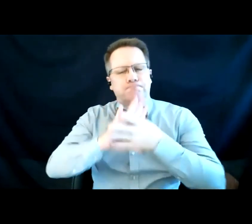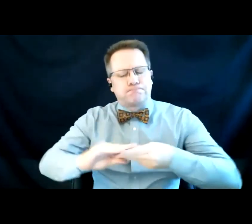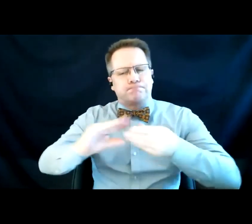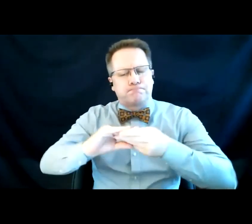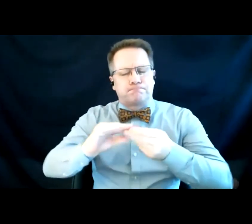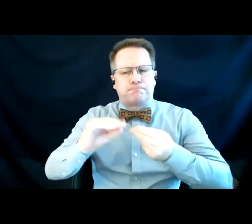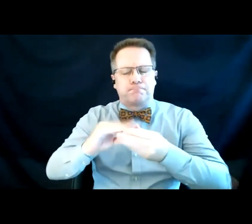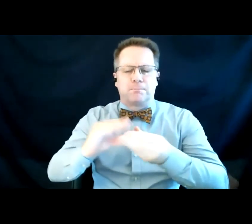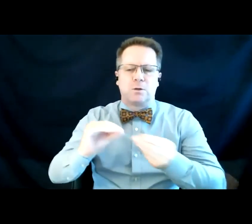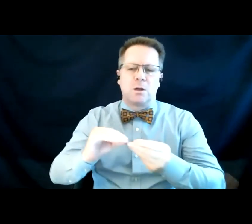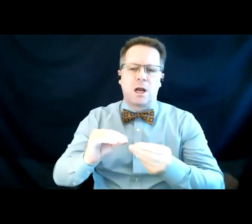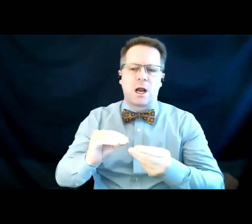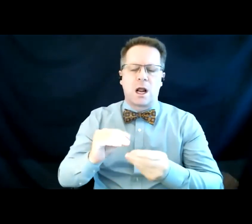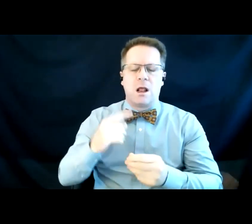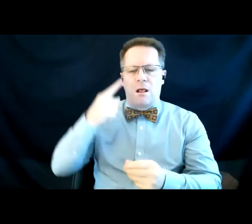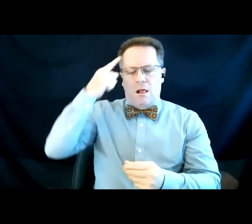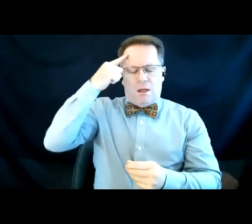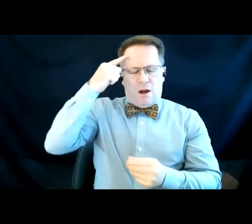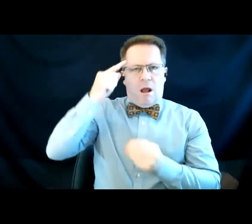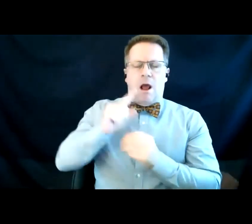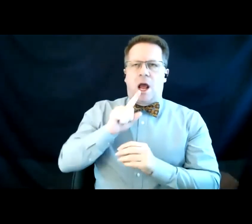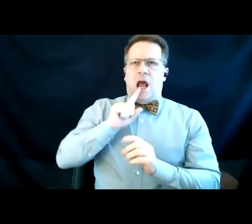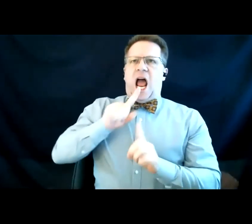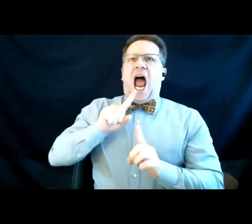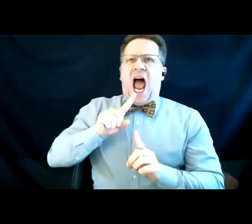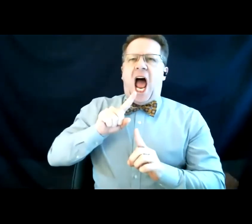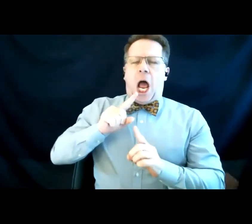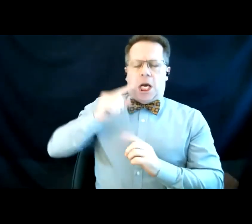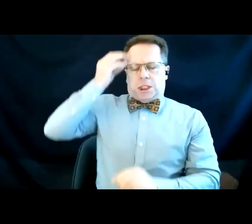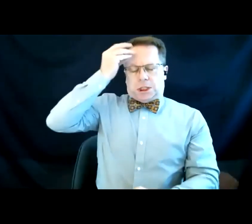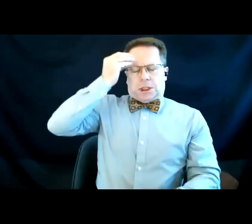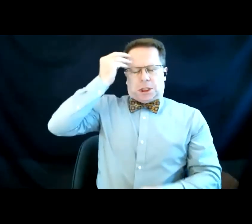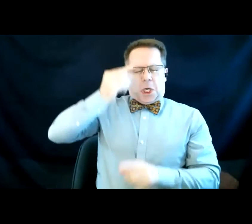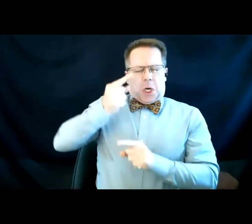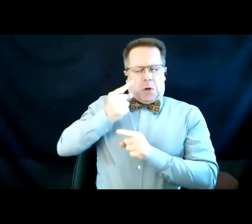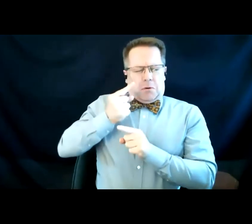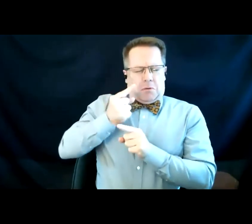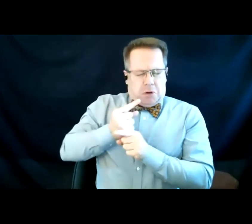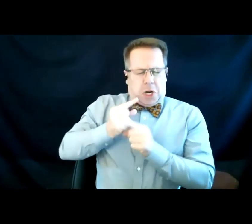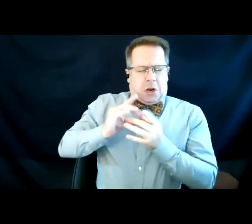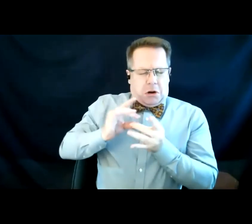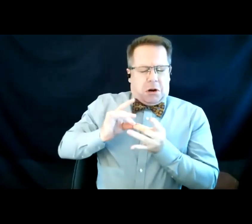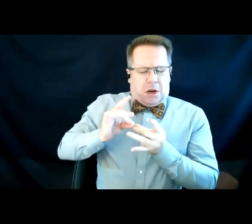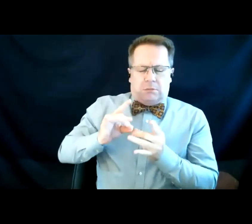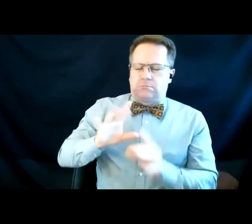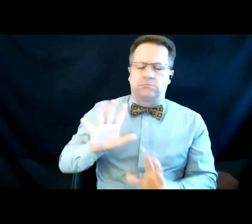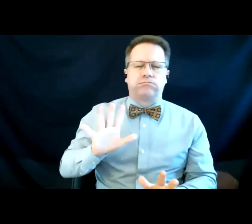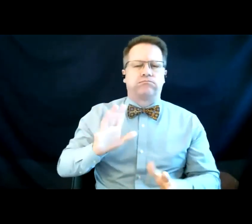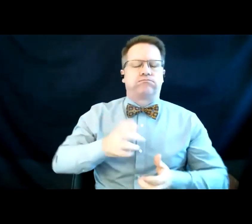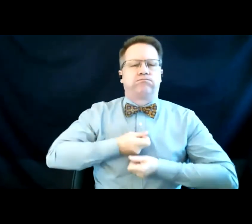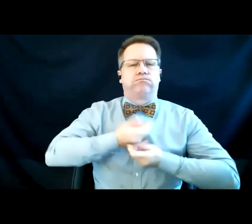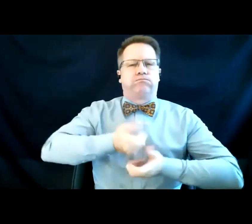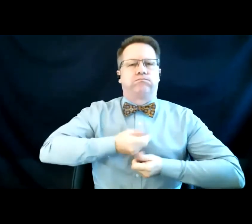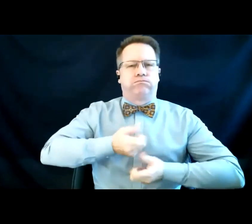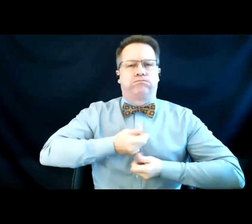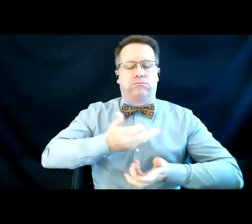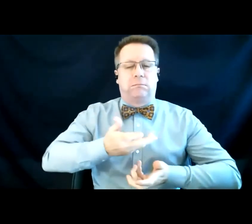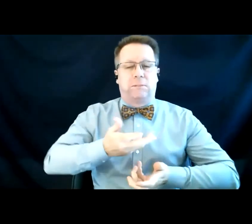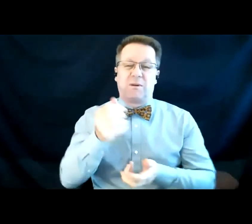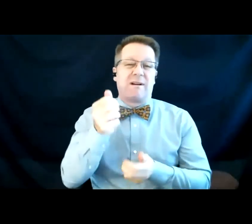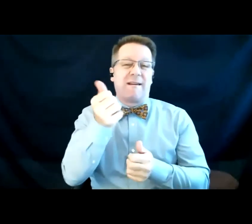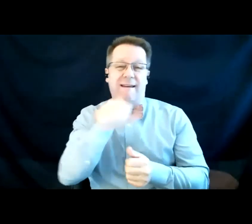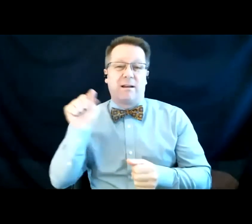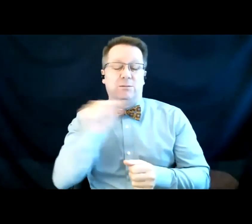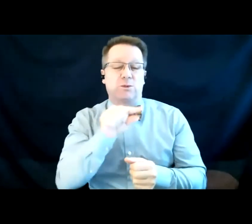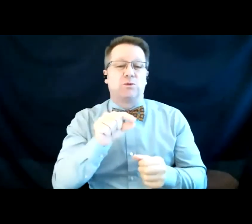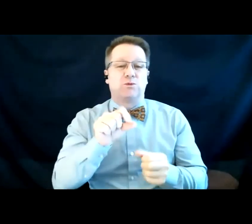thoughts. So if we happen to have any journalists on board today, please consider all of it off the record. We're